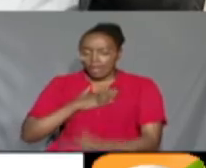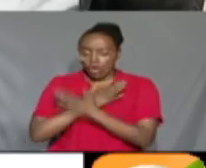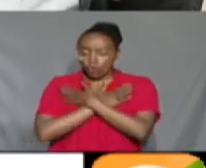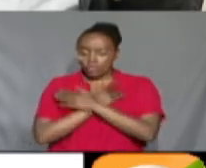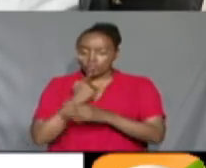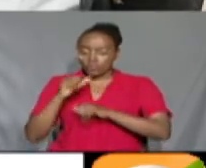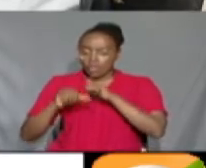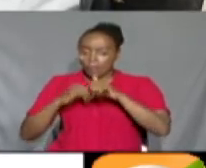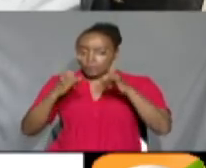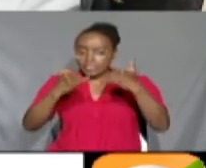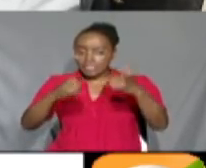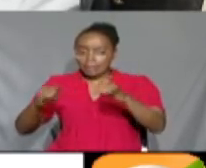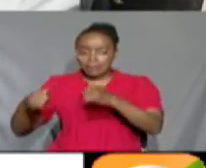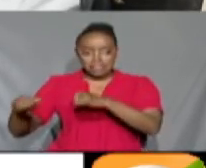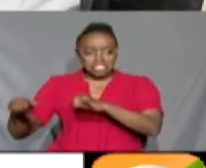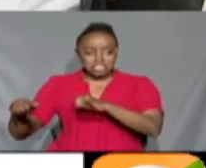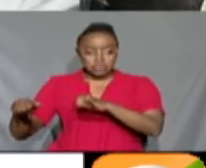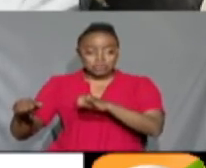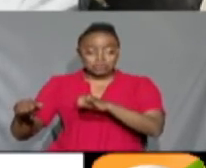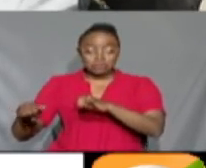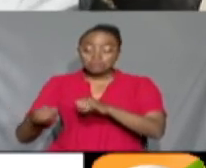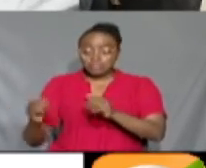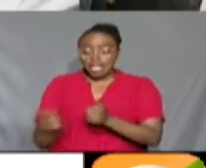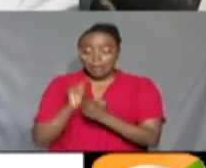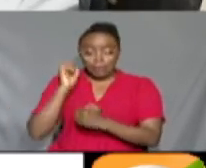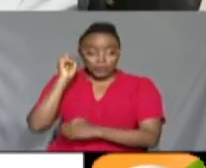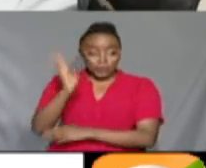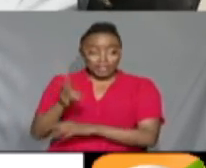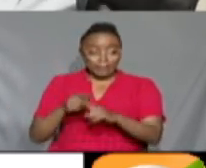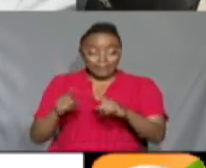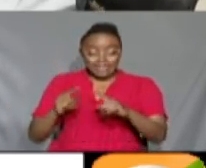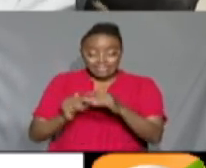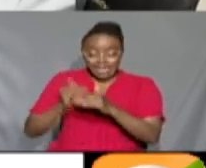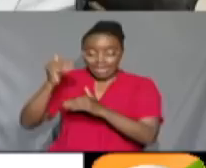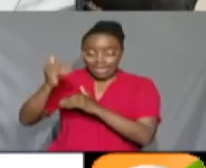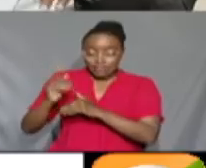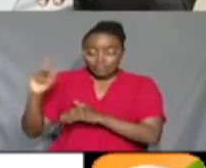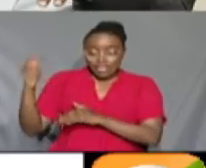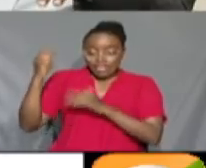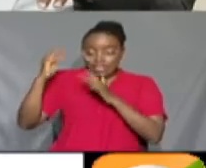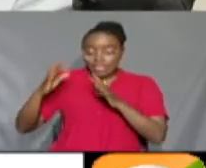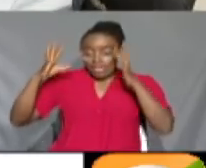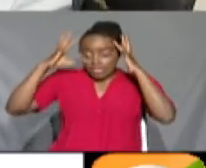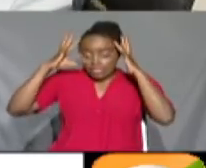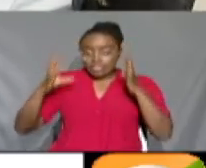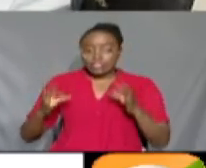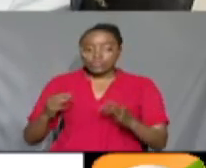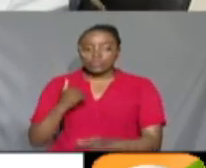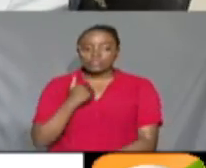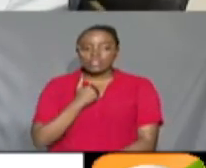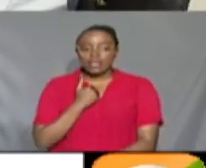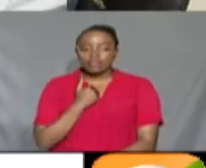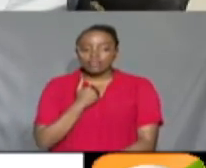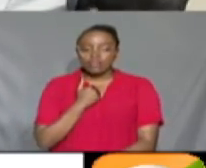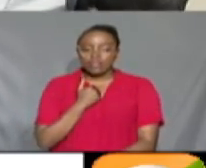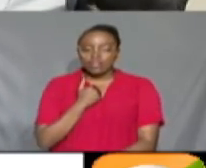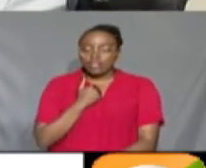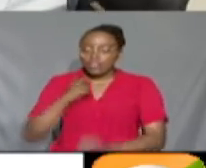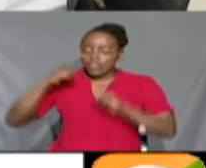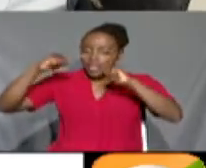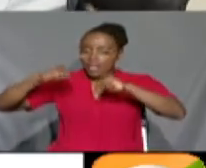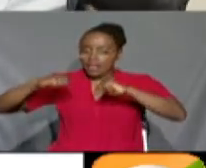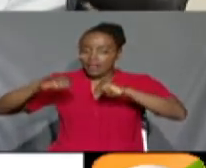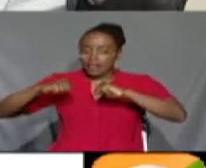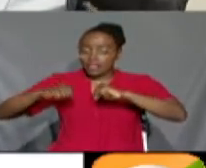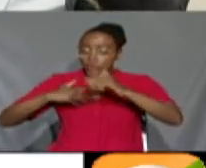talking about of implementation, it will come, but it will come after Kenyans have decided that this is what they agree